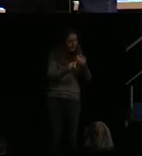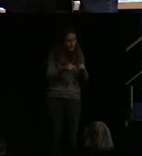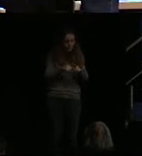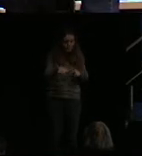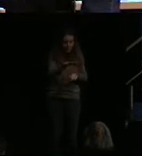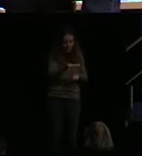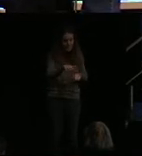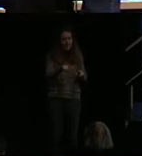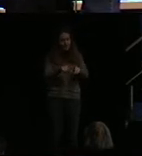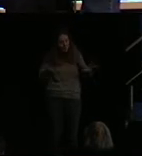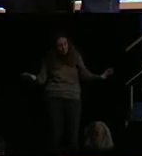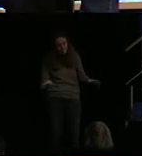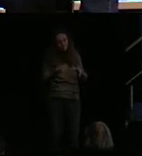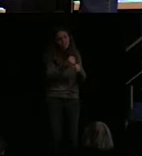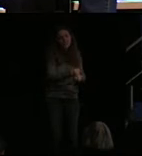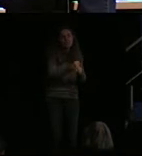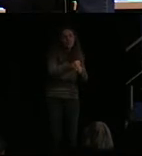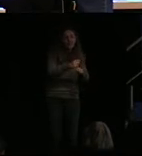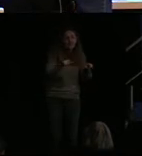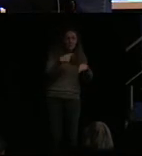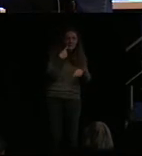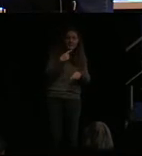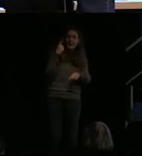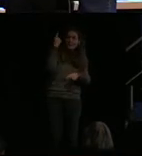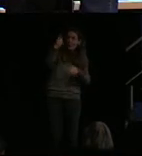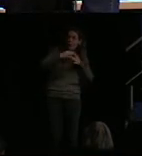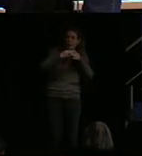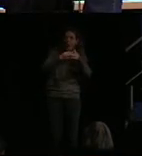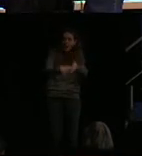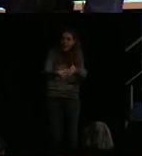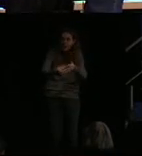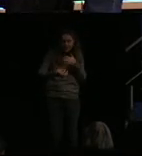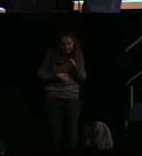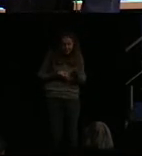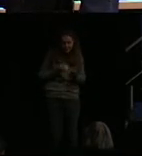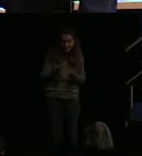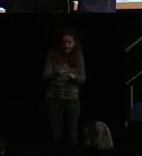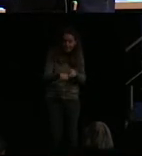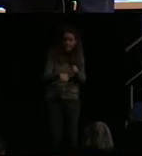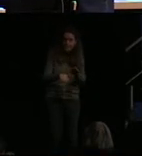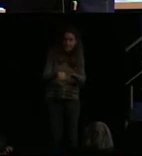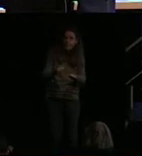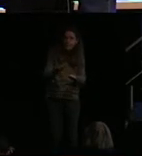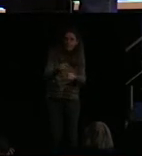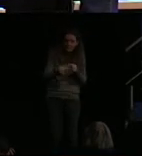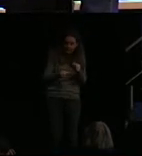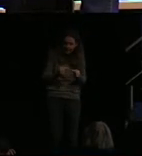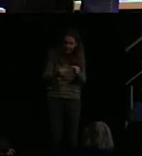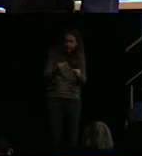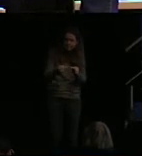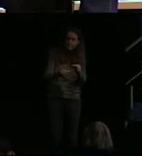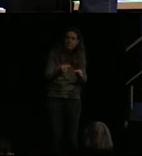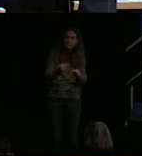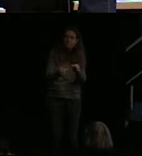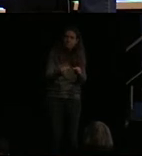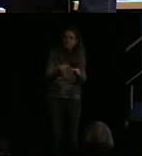and as a church. We say, God, lead us step by step, little by little.